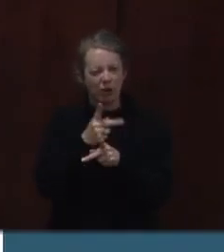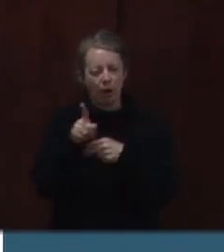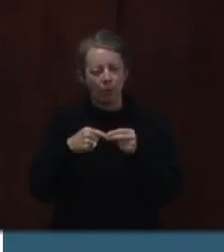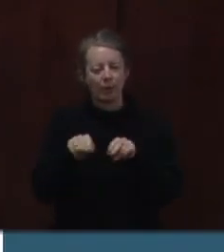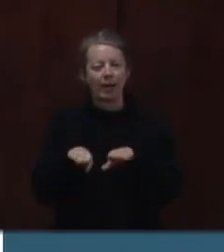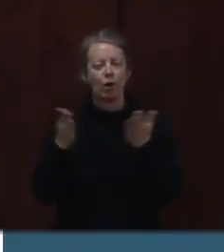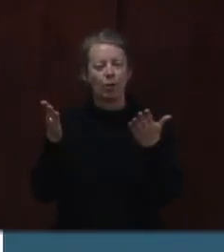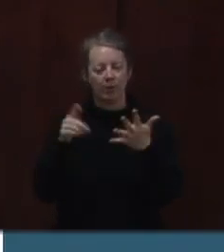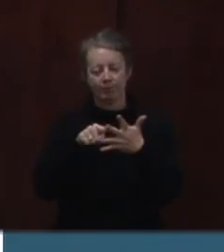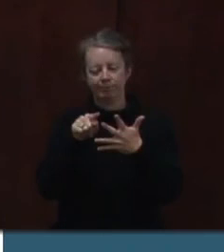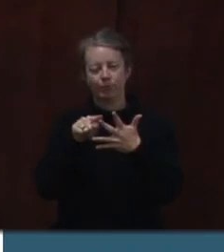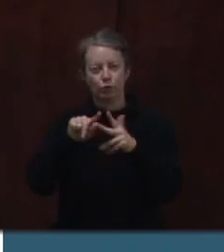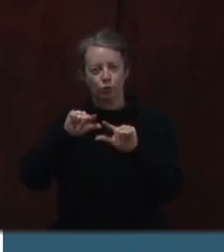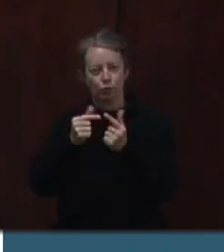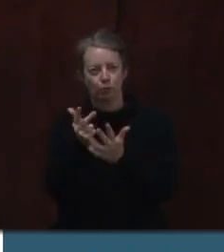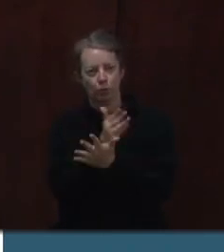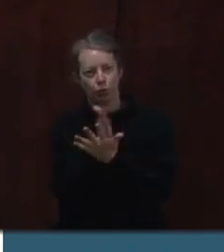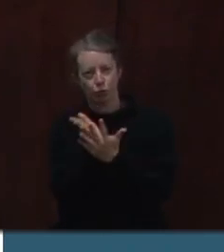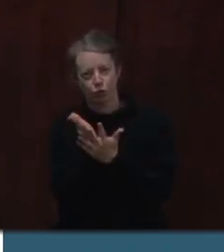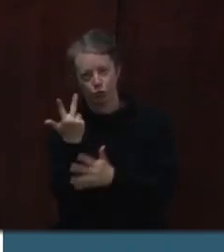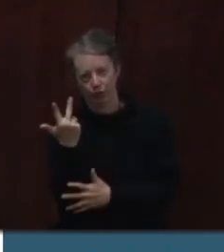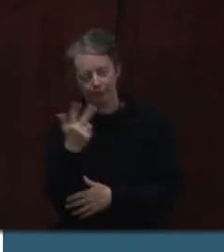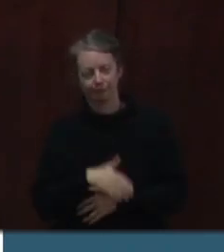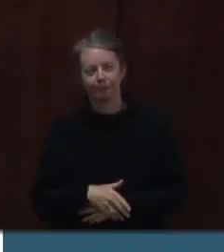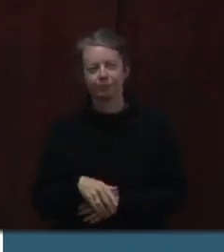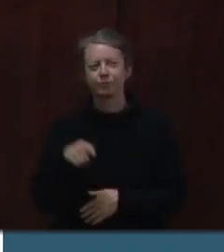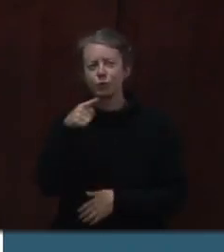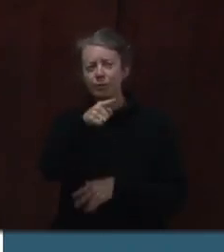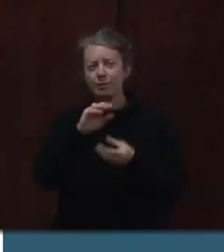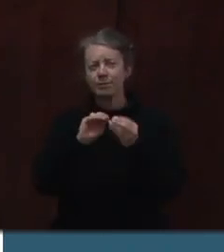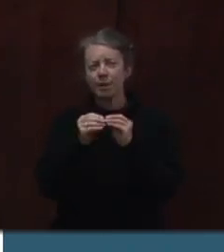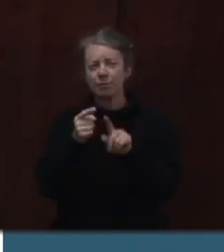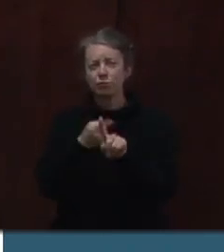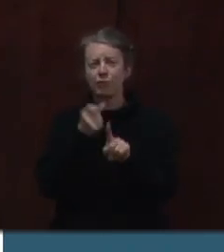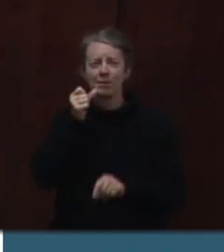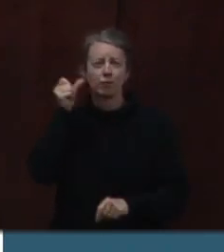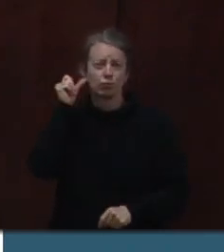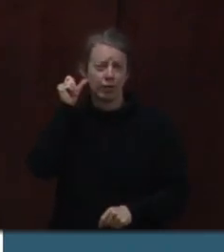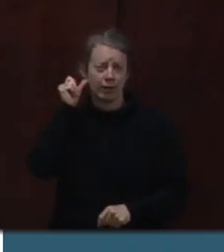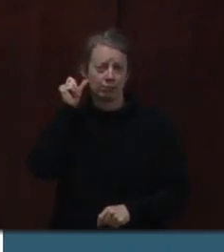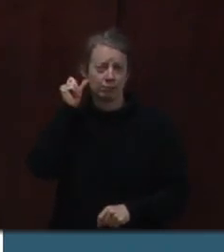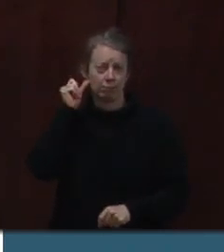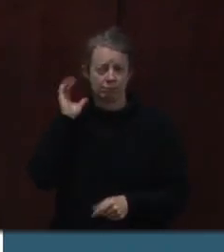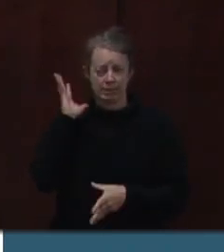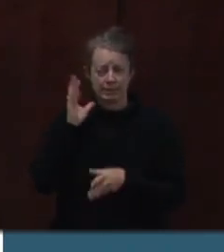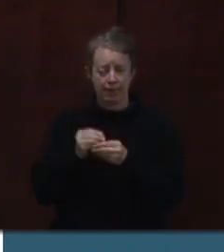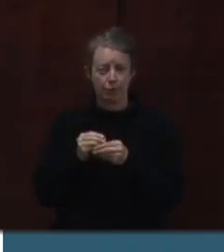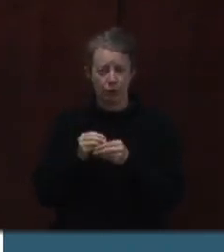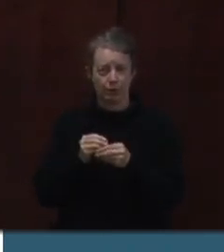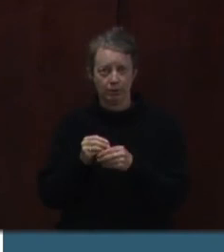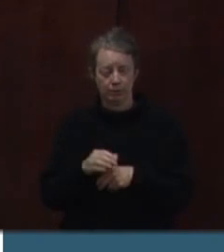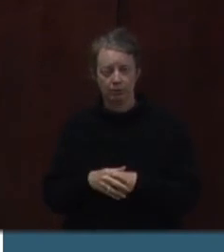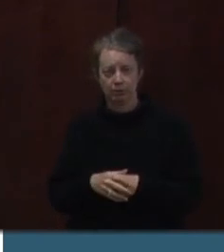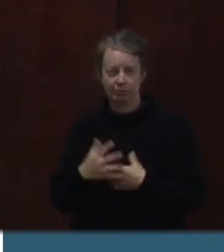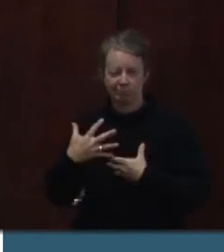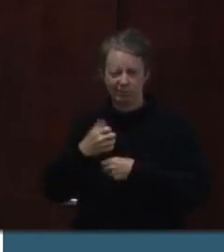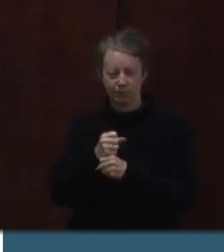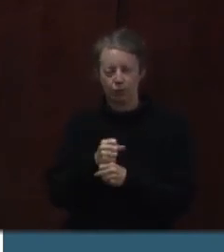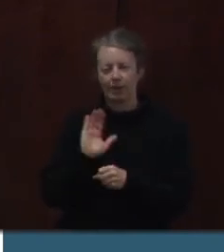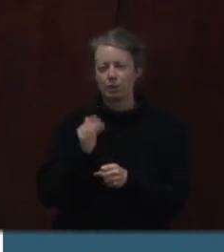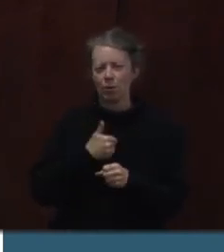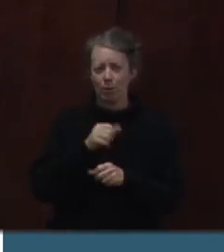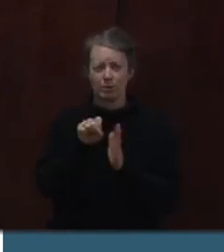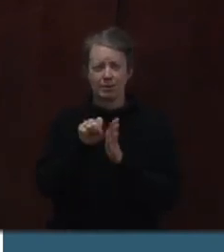So this is just a summary as of yesterday. All of these numbers are as of yesterday. Our state had administered over 2.2